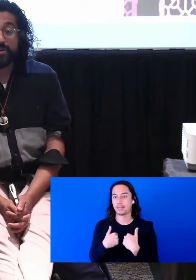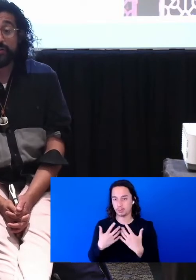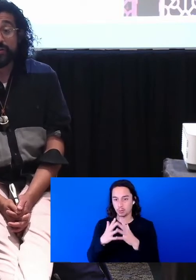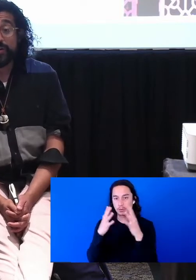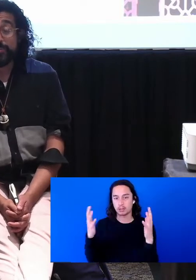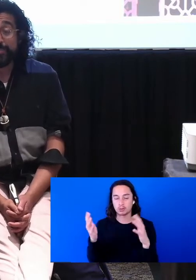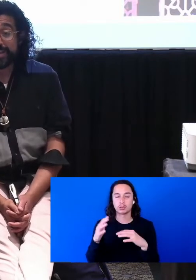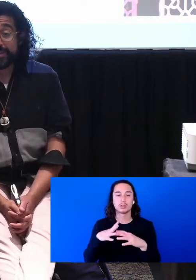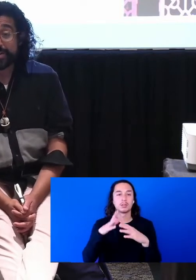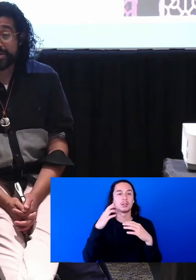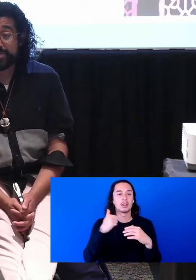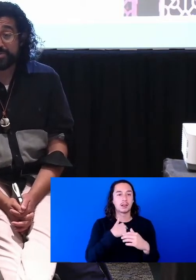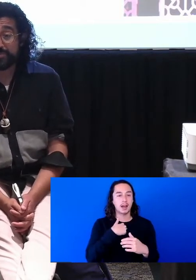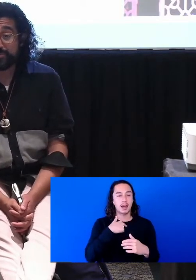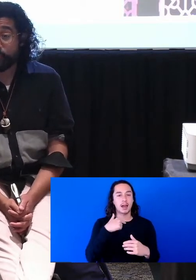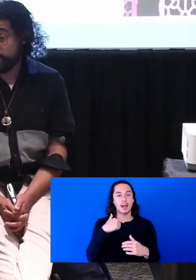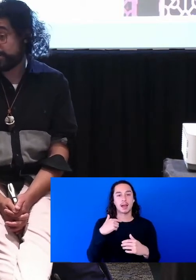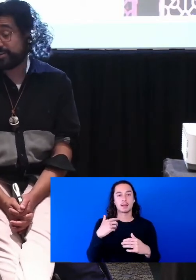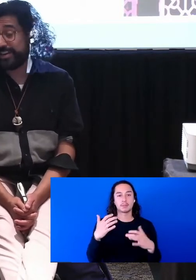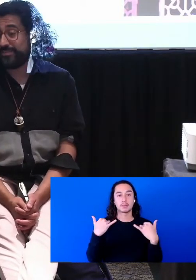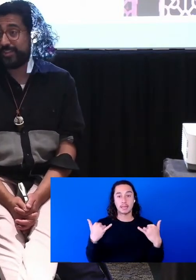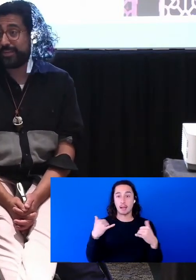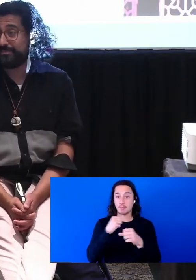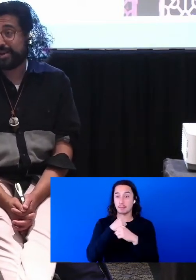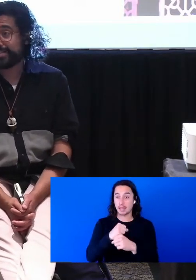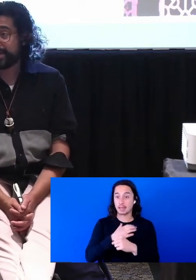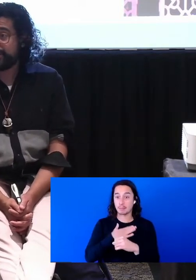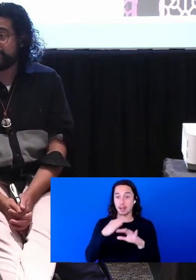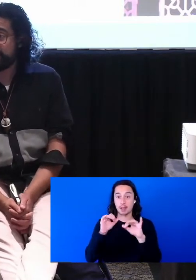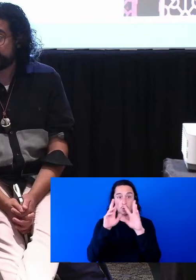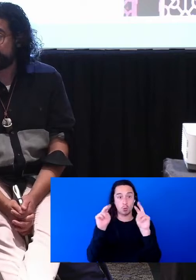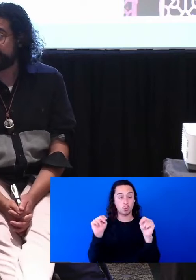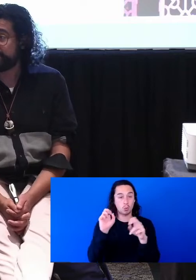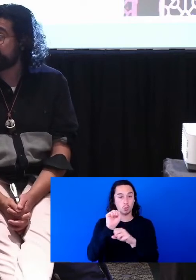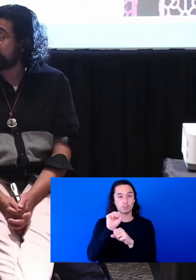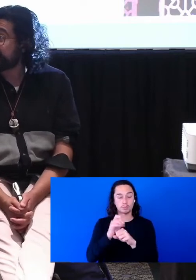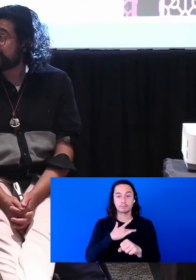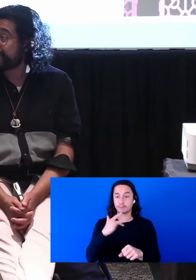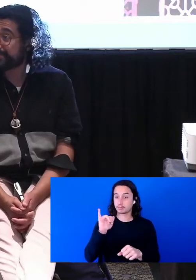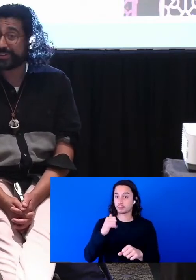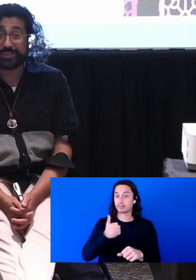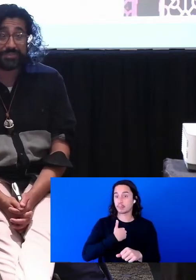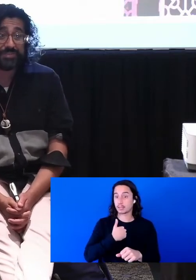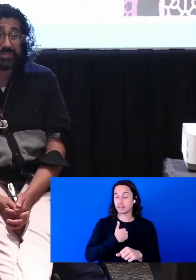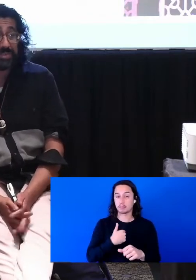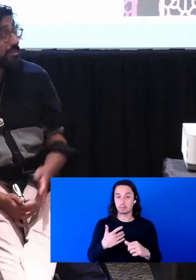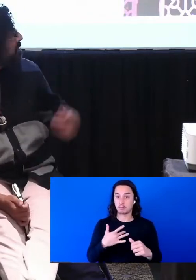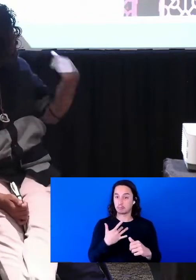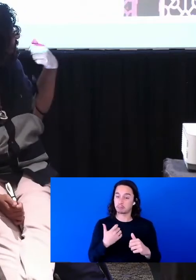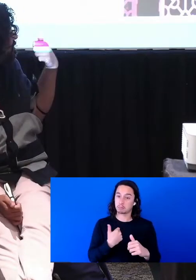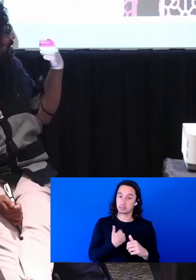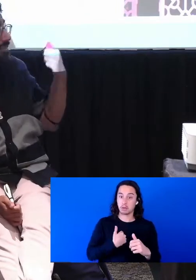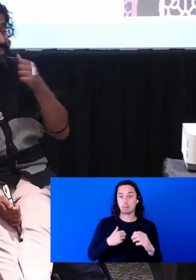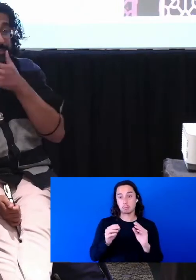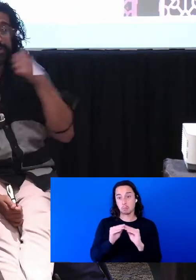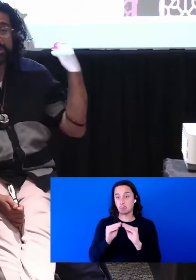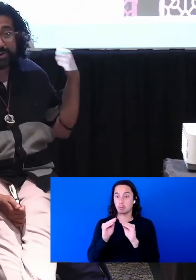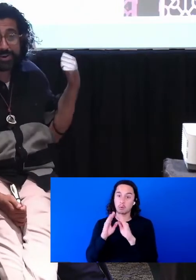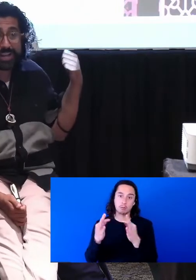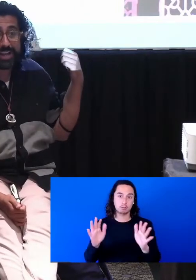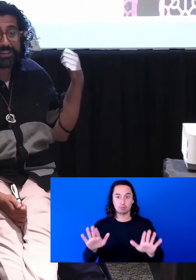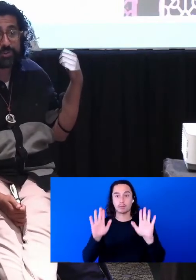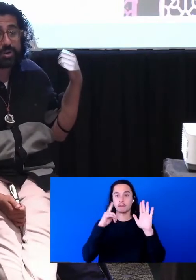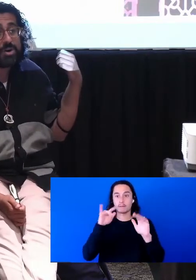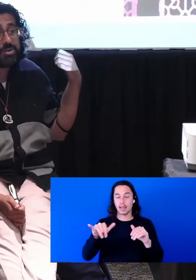now making my own work. I feel like myself more and more, which I'm really grateful for. The show that's